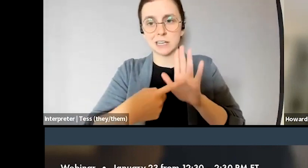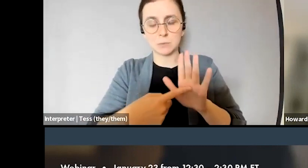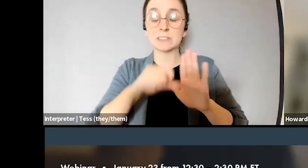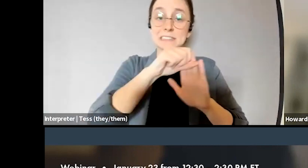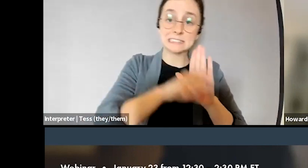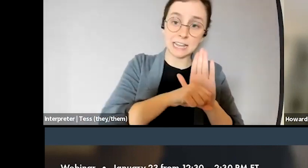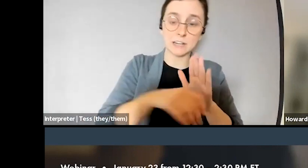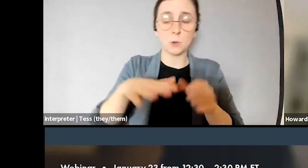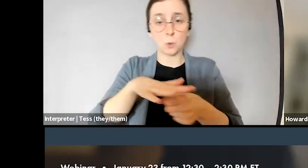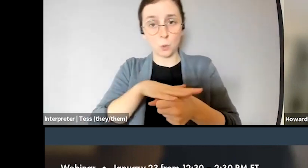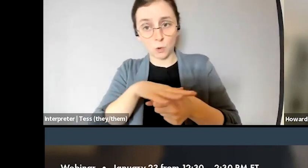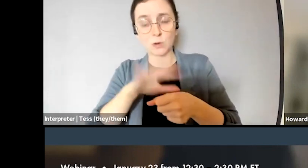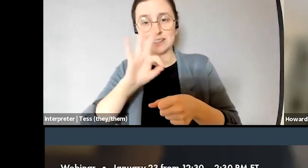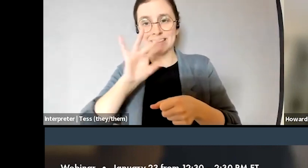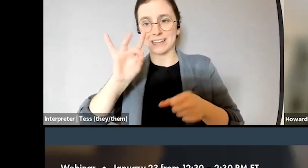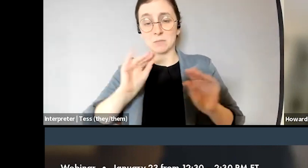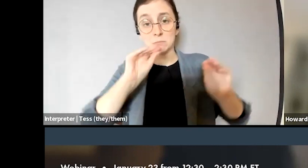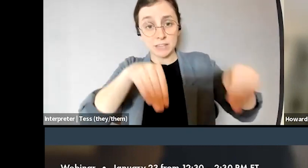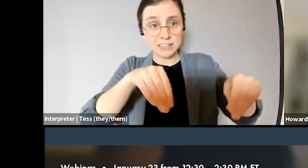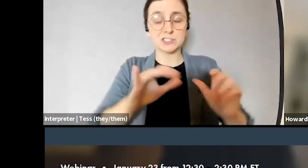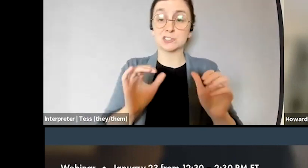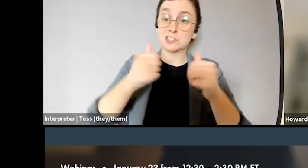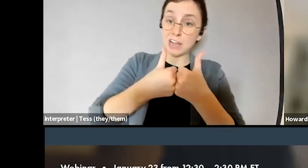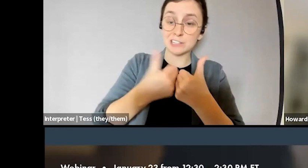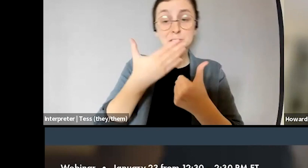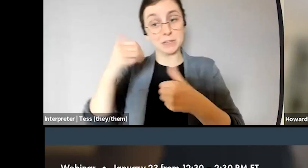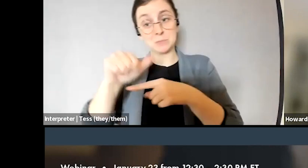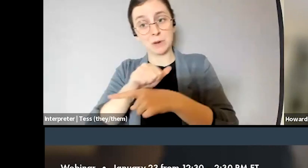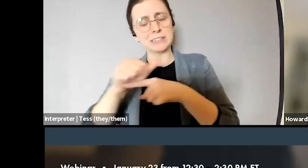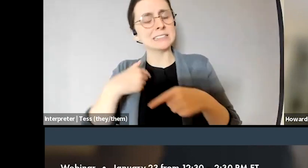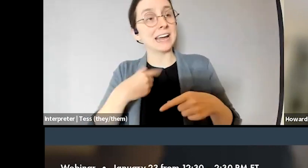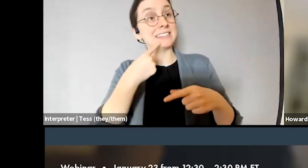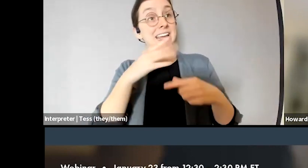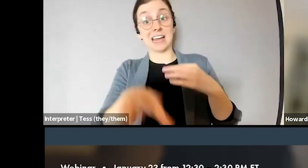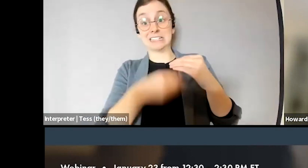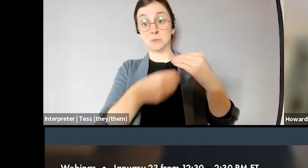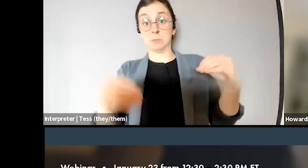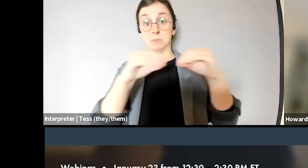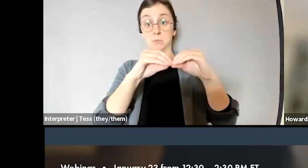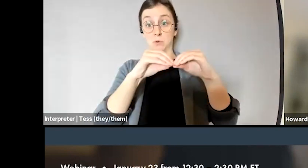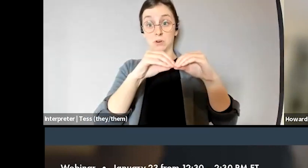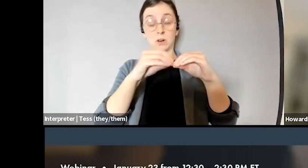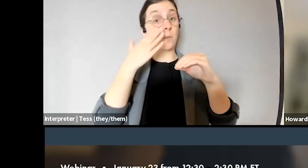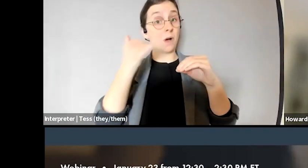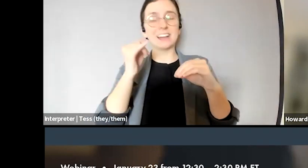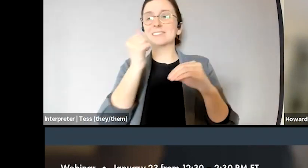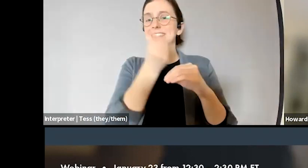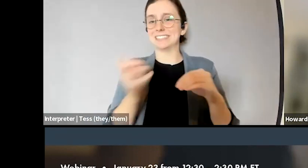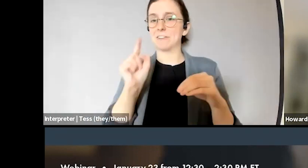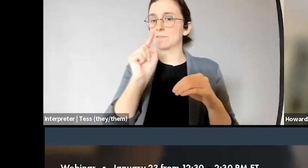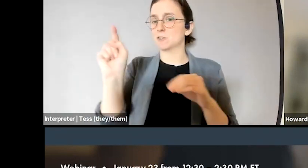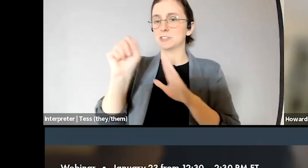implementation, both challenges and best practices. I say additional because several of our presenters today offered